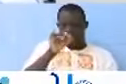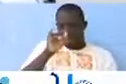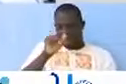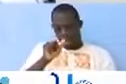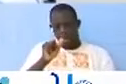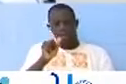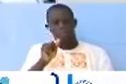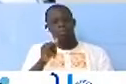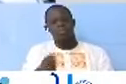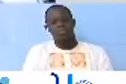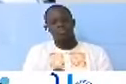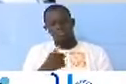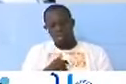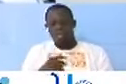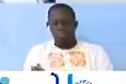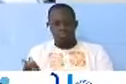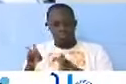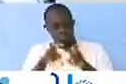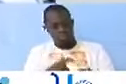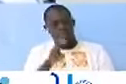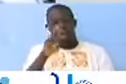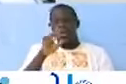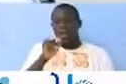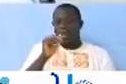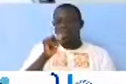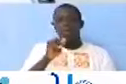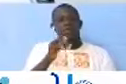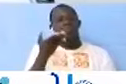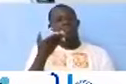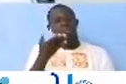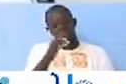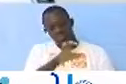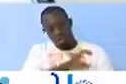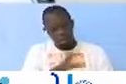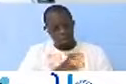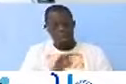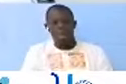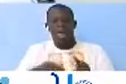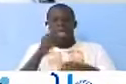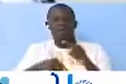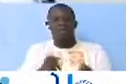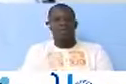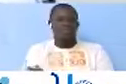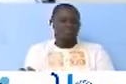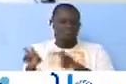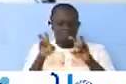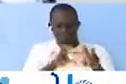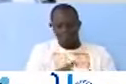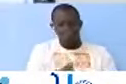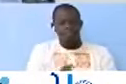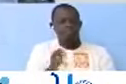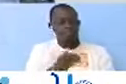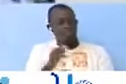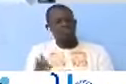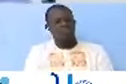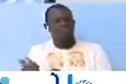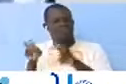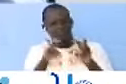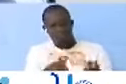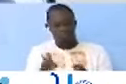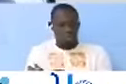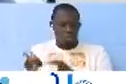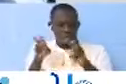I took them there. Kabinga asam ba ye? After taking it there. Ba ye ni kang? I was offloading. In the